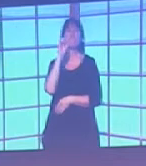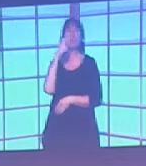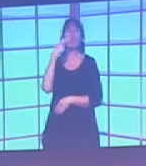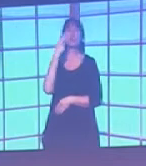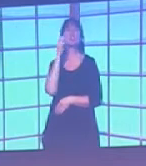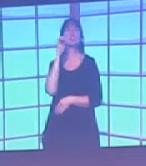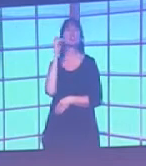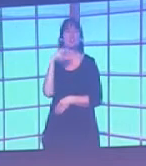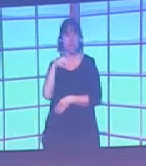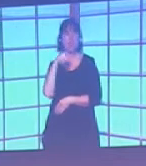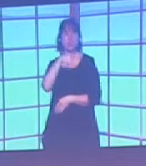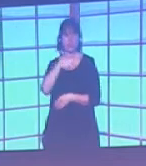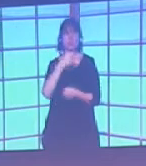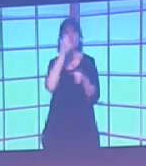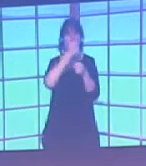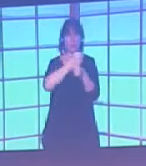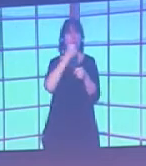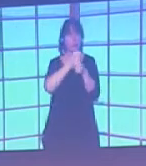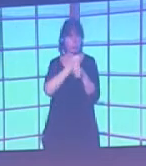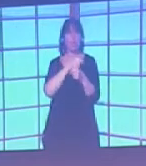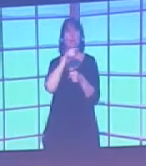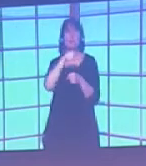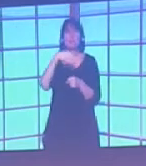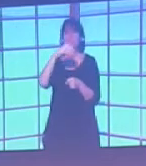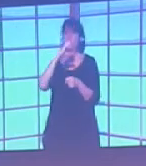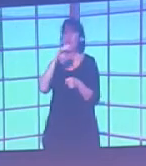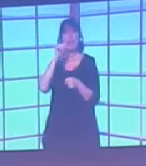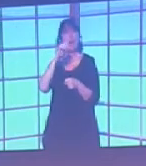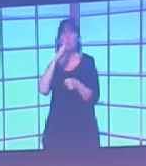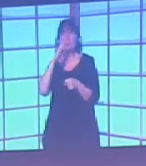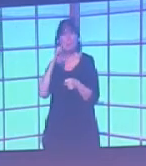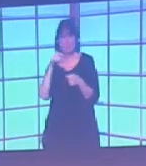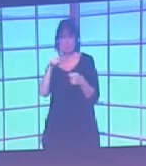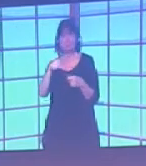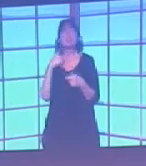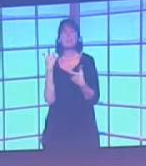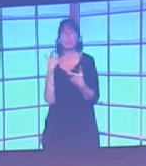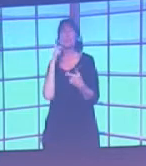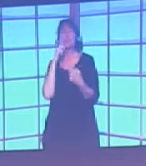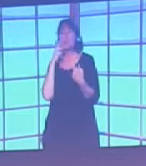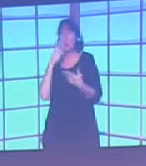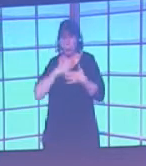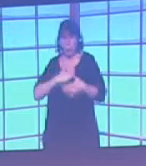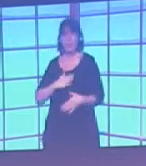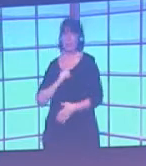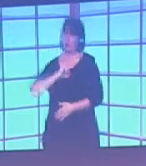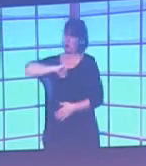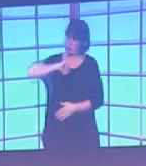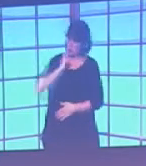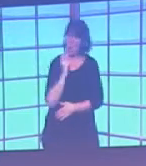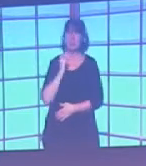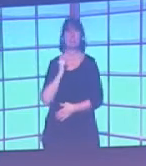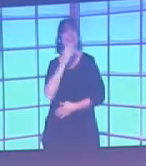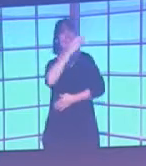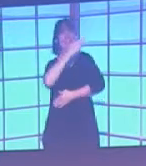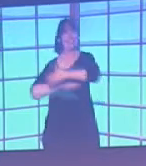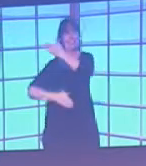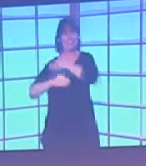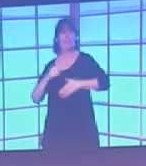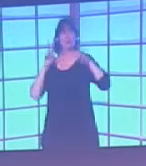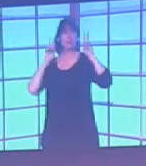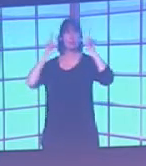CAFE, and we were going to look at organising a Scottish Disabled Supporters